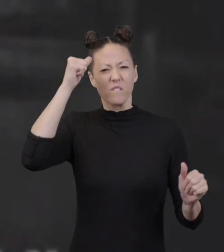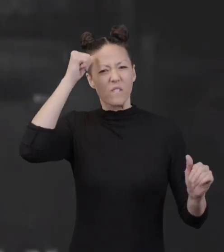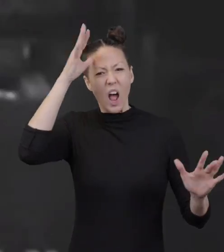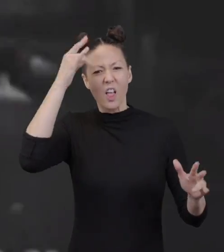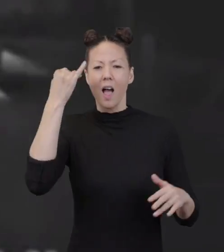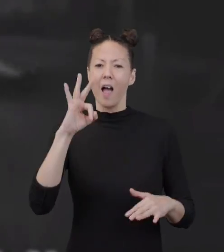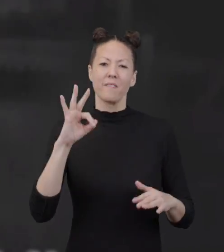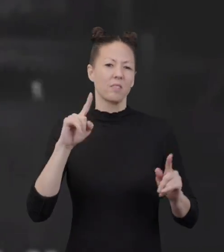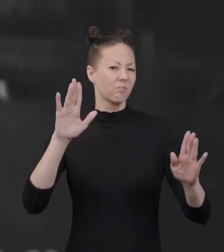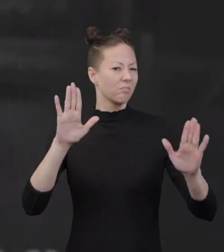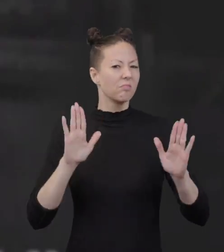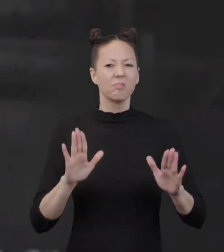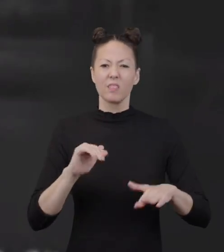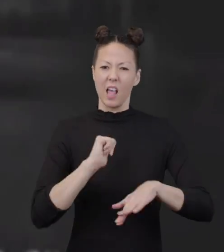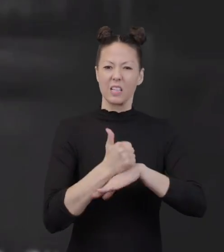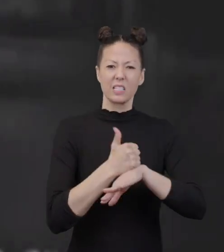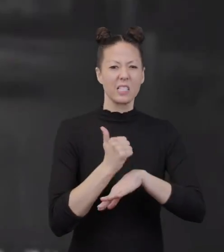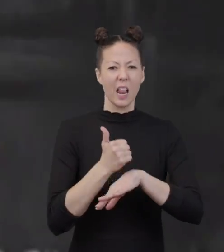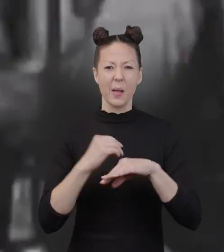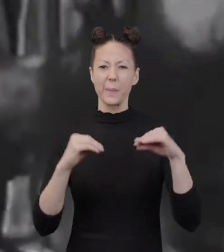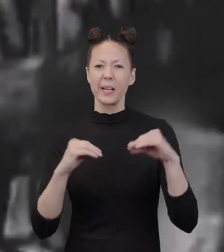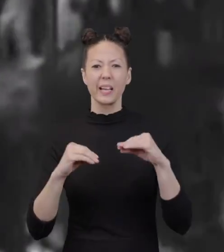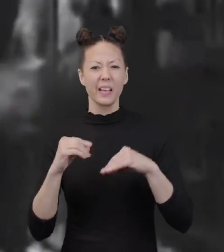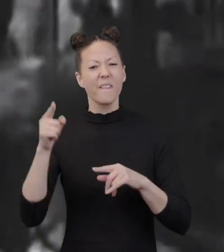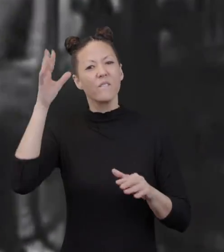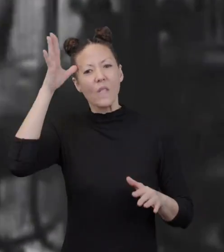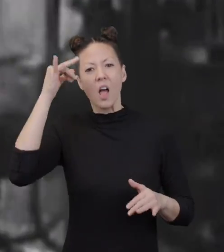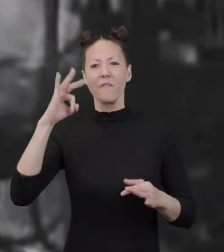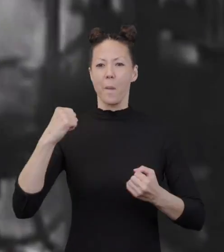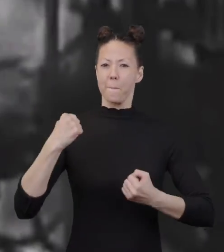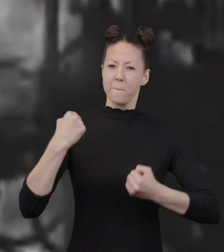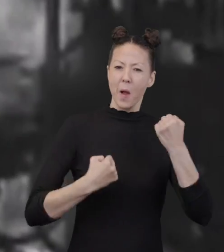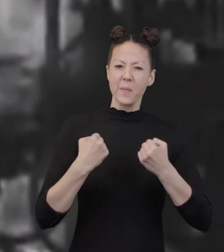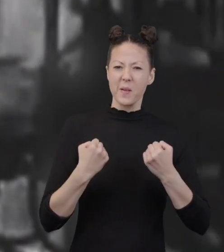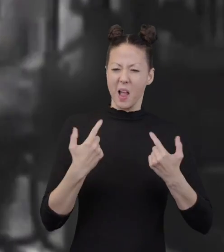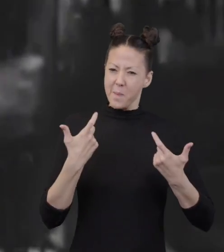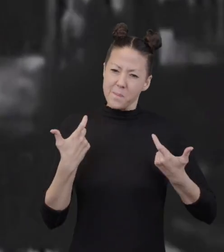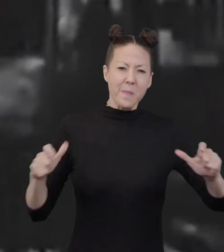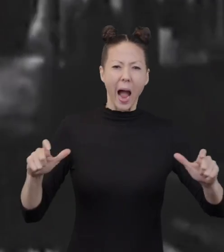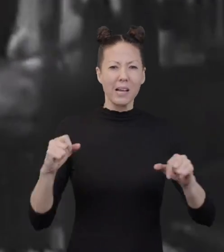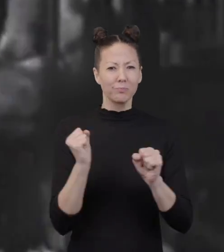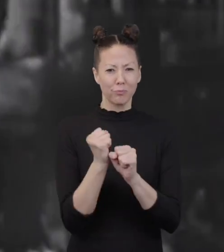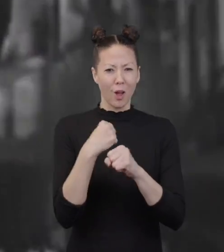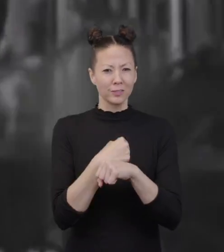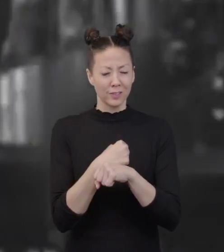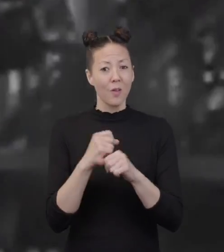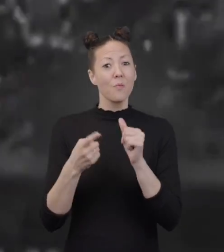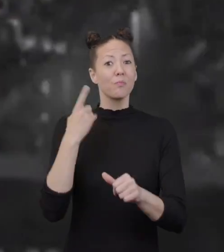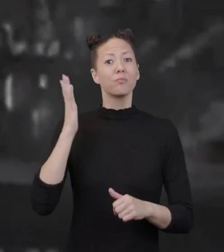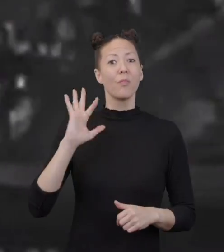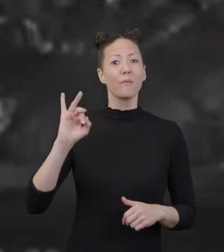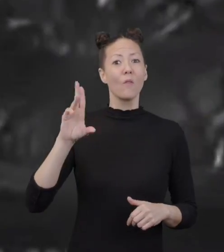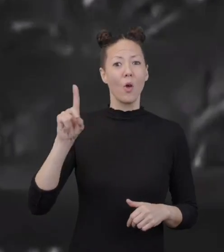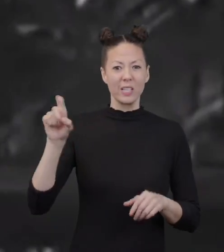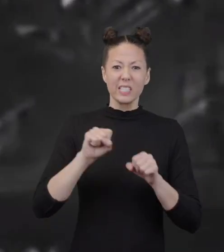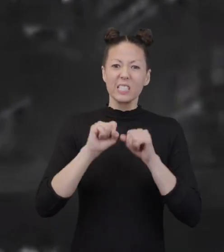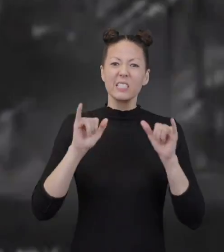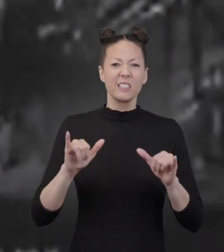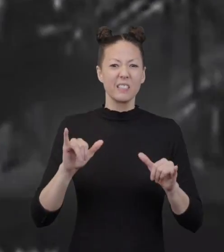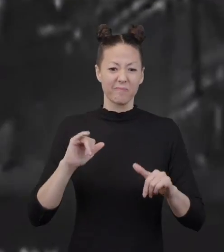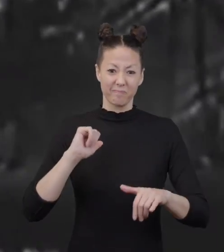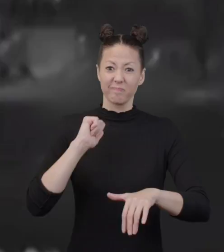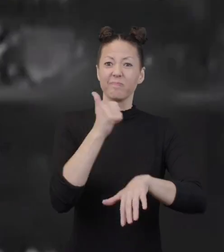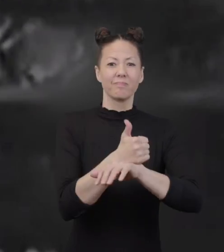the assembly line, or the father of automotive mass production. Once Ford's system was in place, things